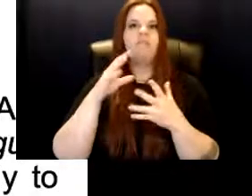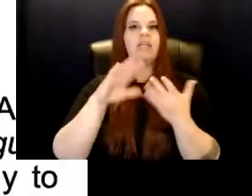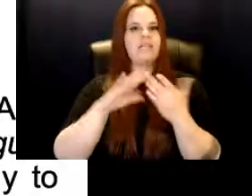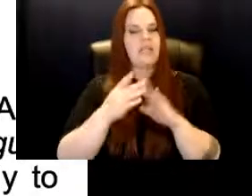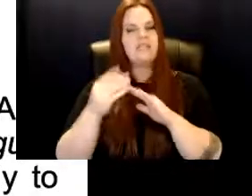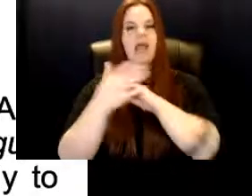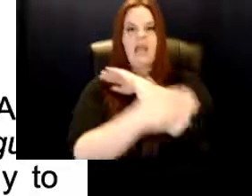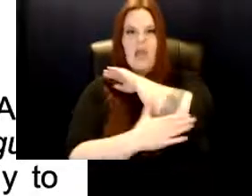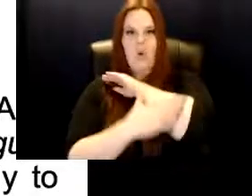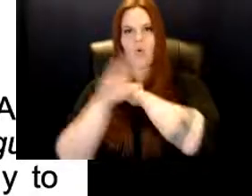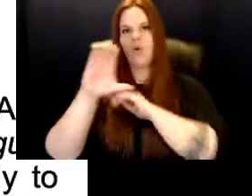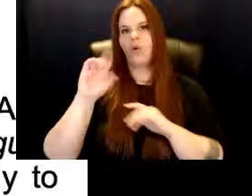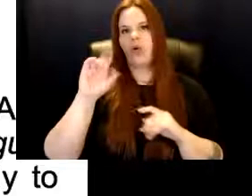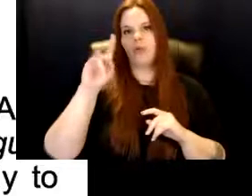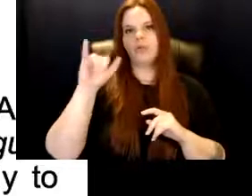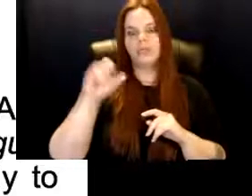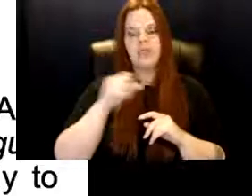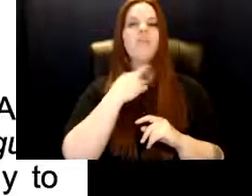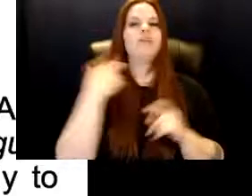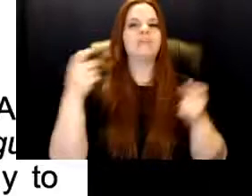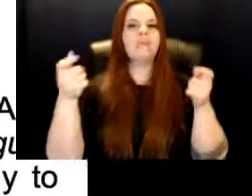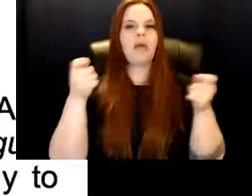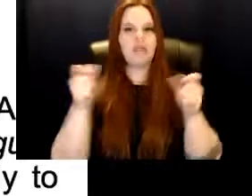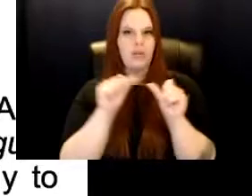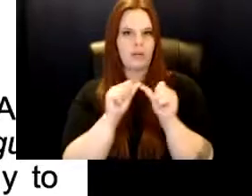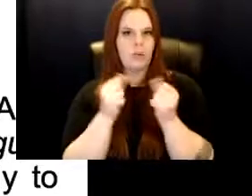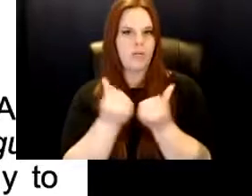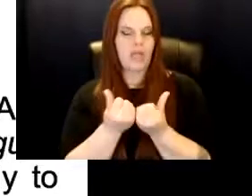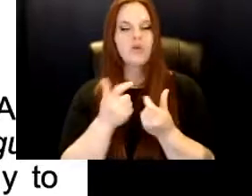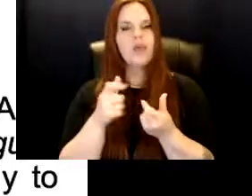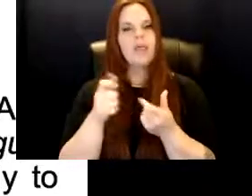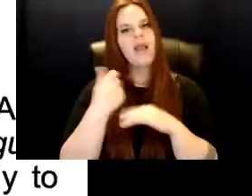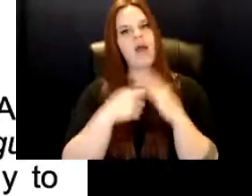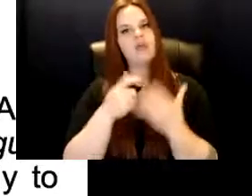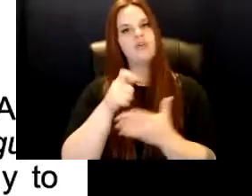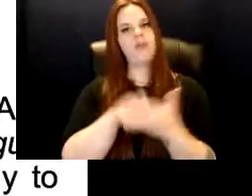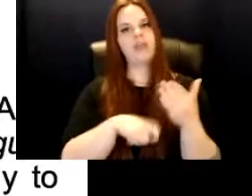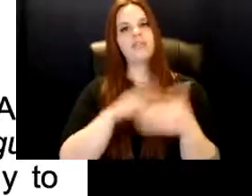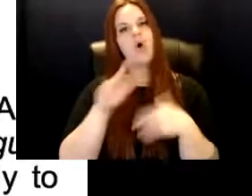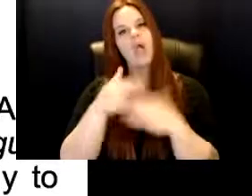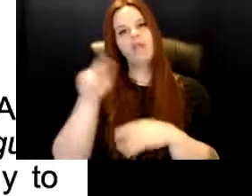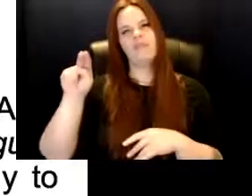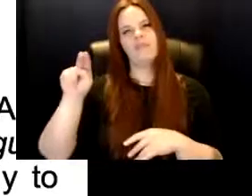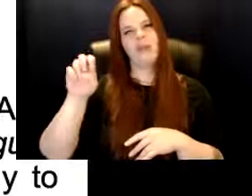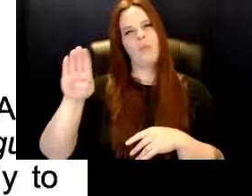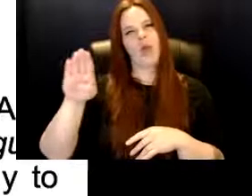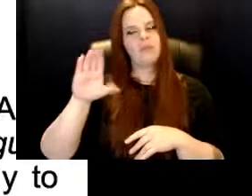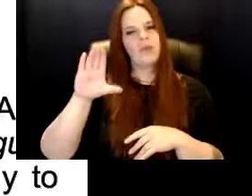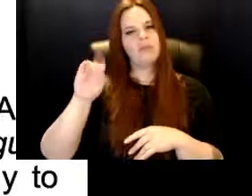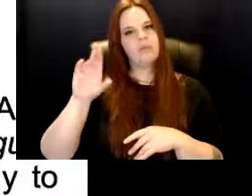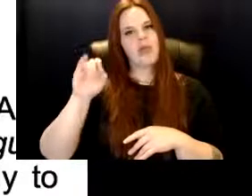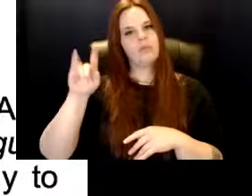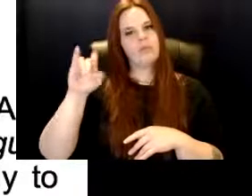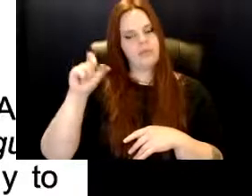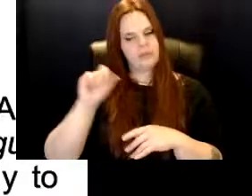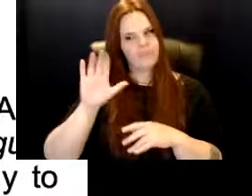as a risk management association that underwrites all of Nebraska's counties. We did a pre-advertising